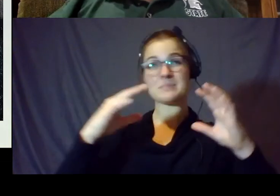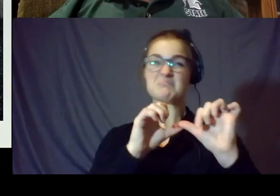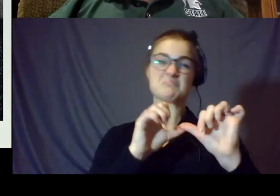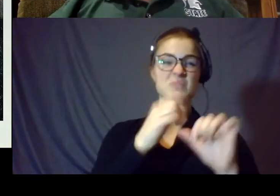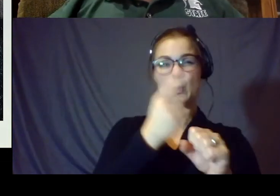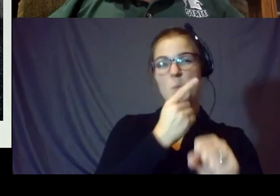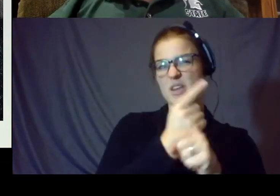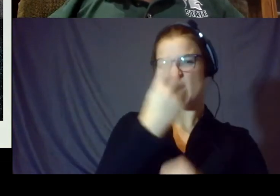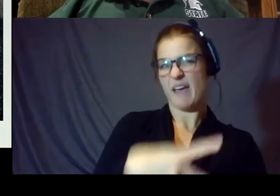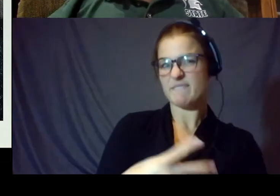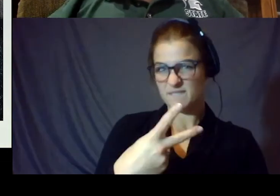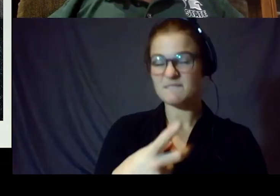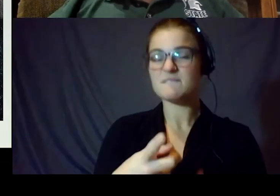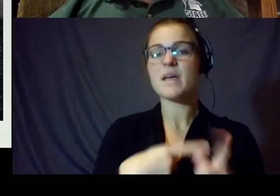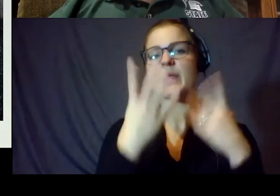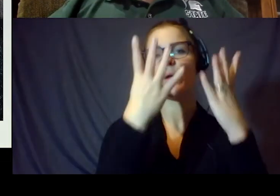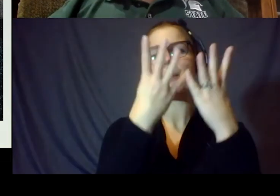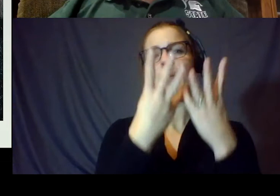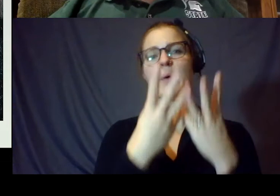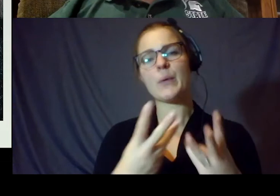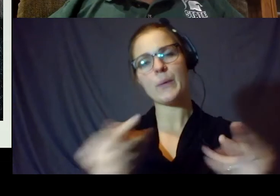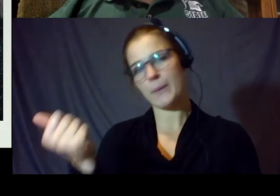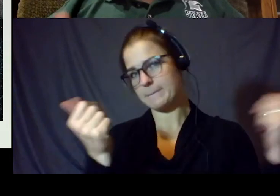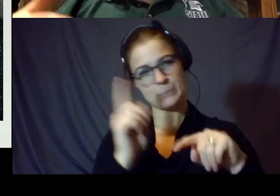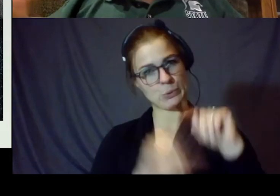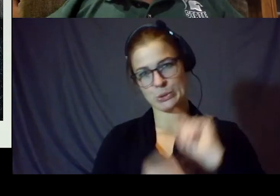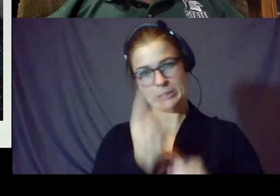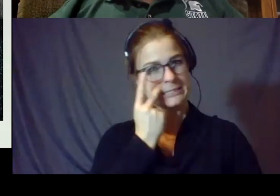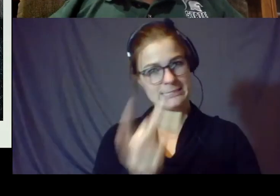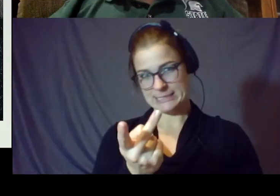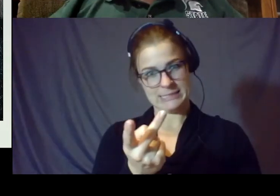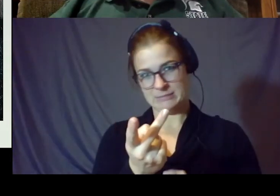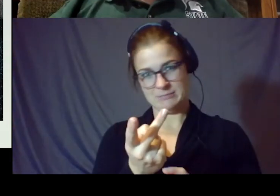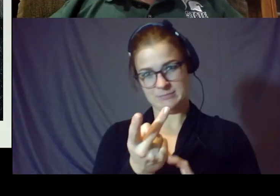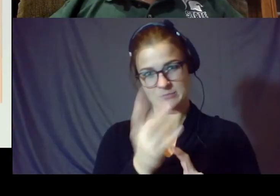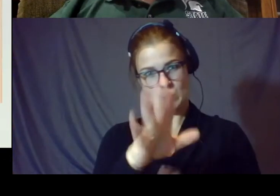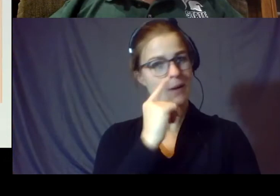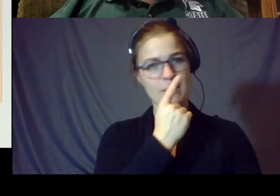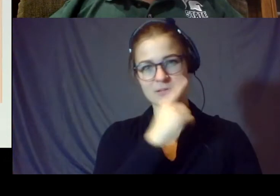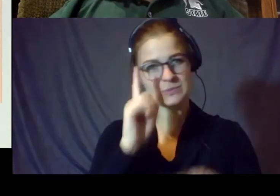before it faded beyond visible eye, before naked eyes could see it.